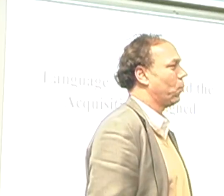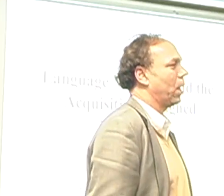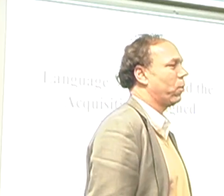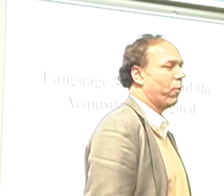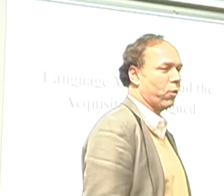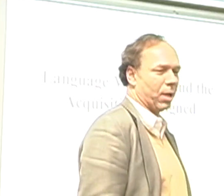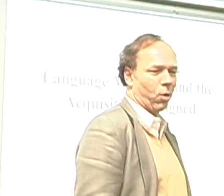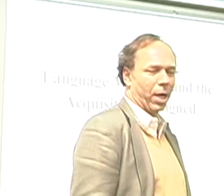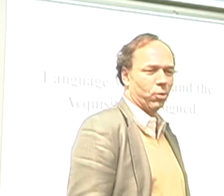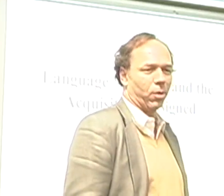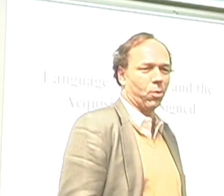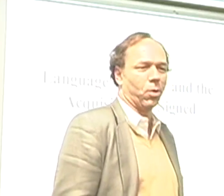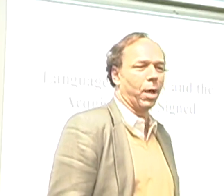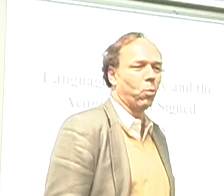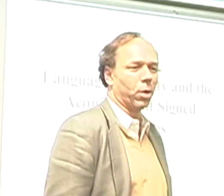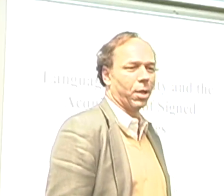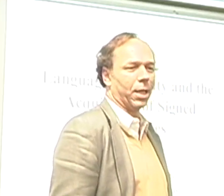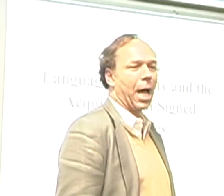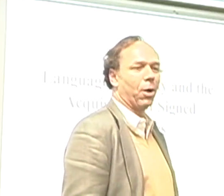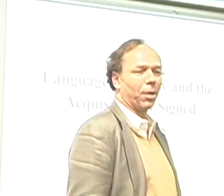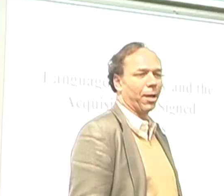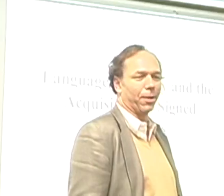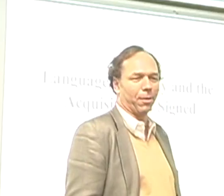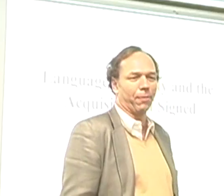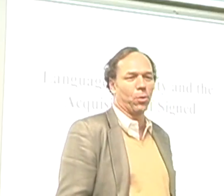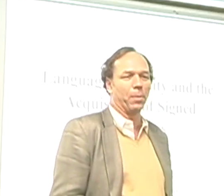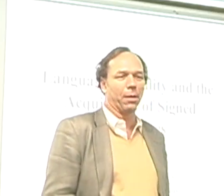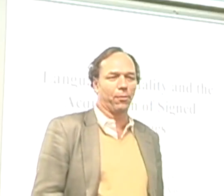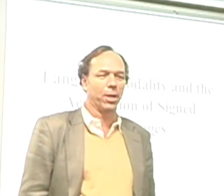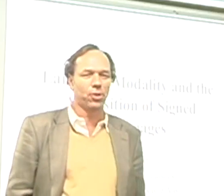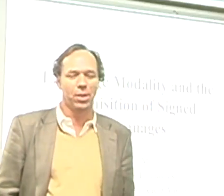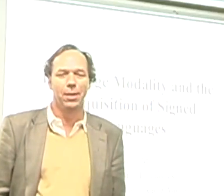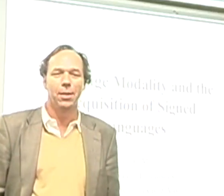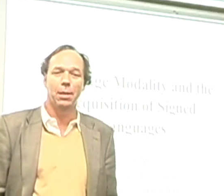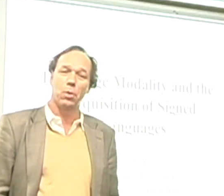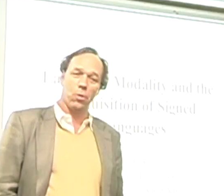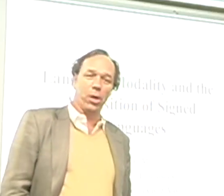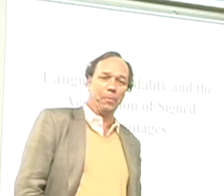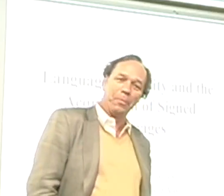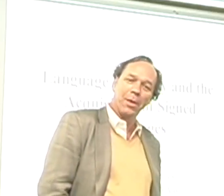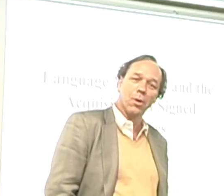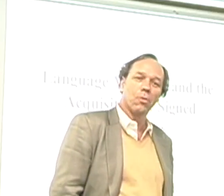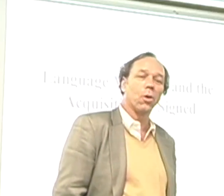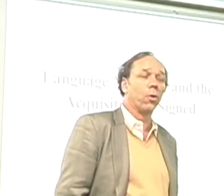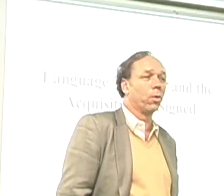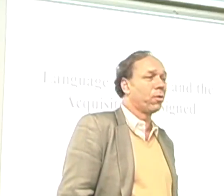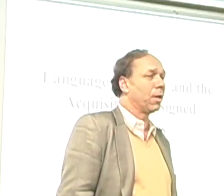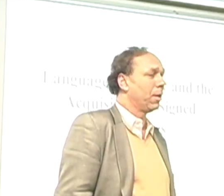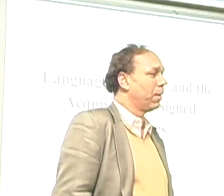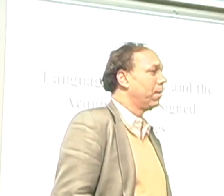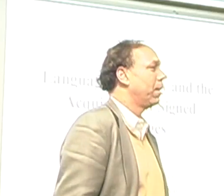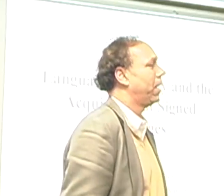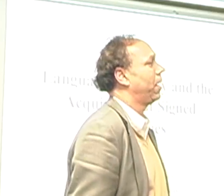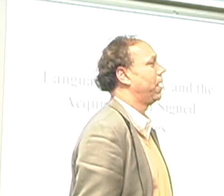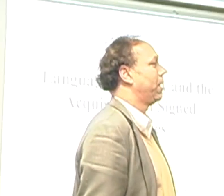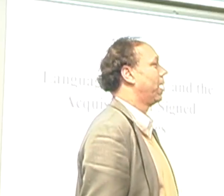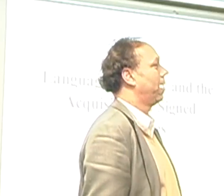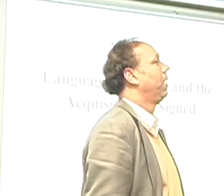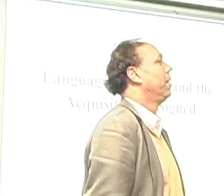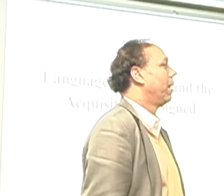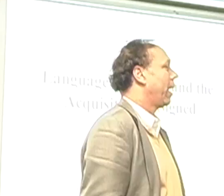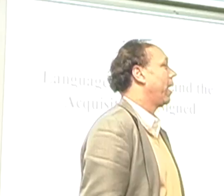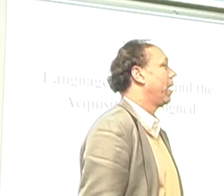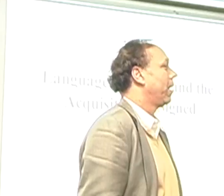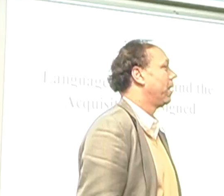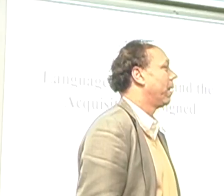And that is when I was first in graduate school, I worked on an outlier of Quebec French in Missouri. So there was still